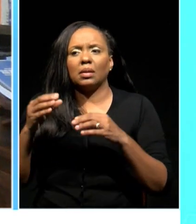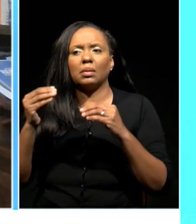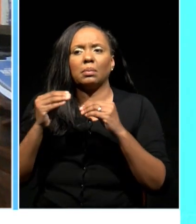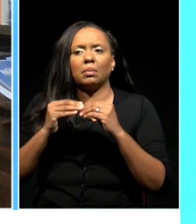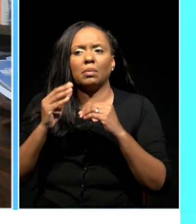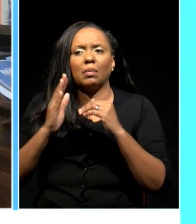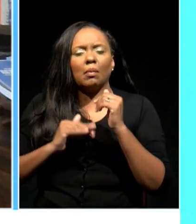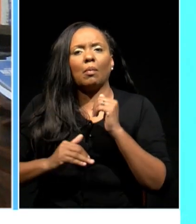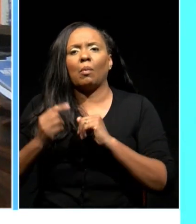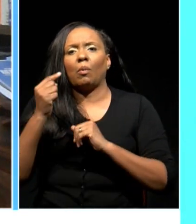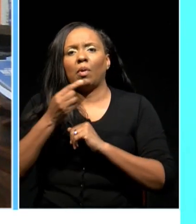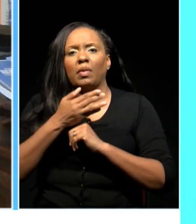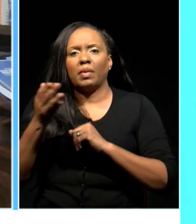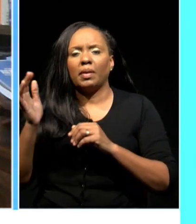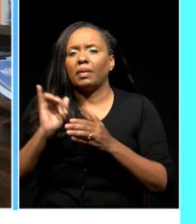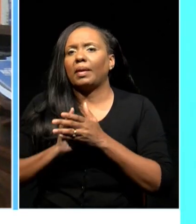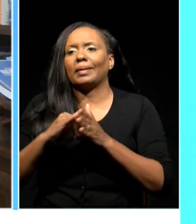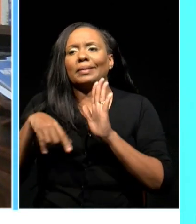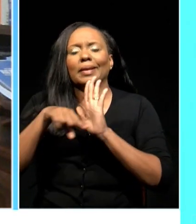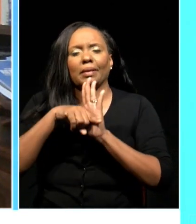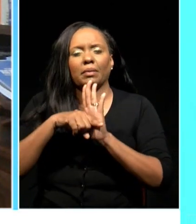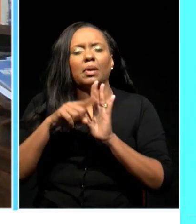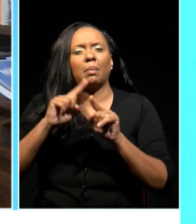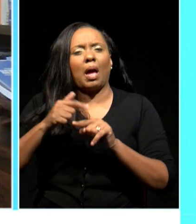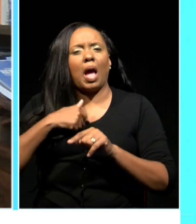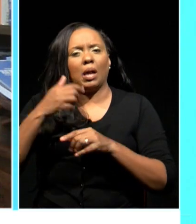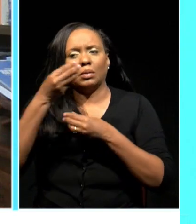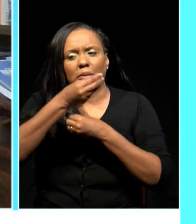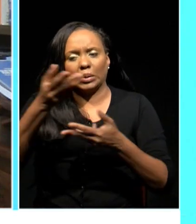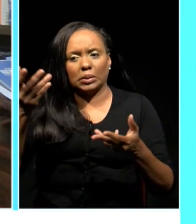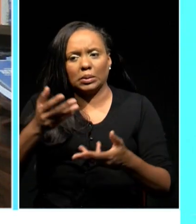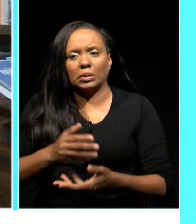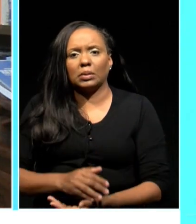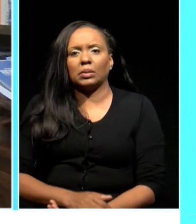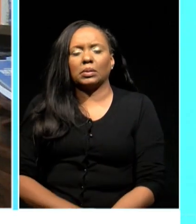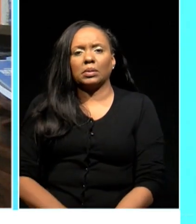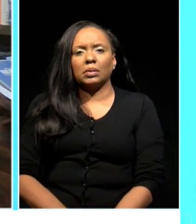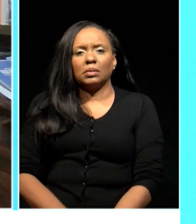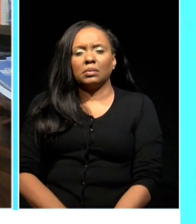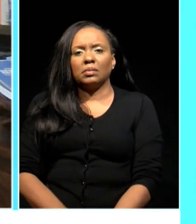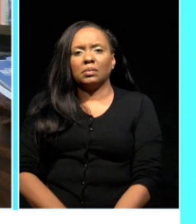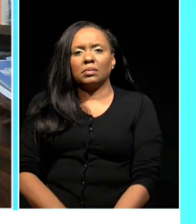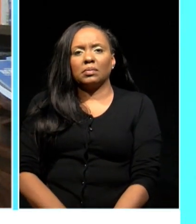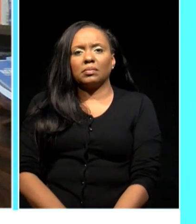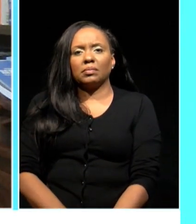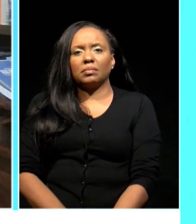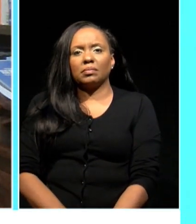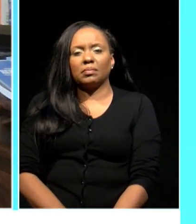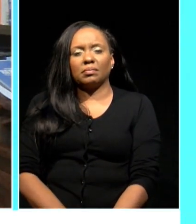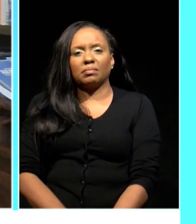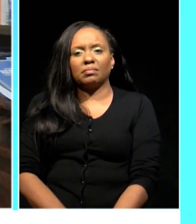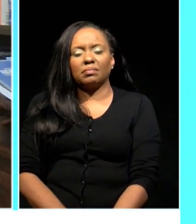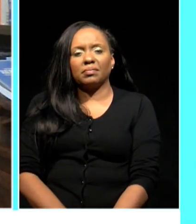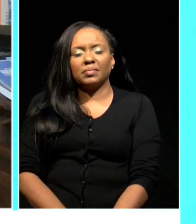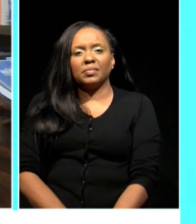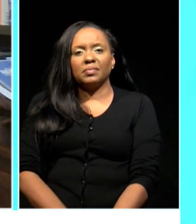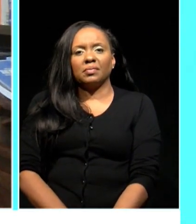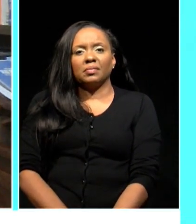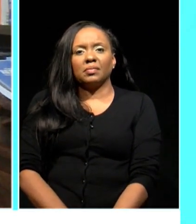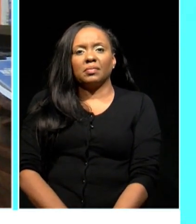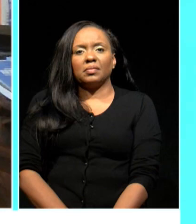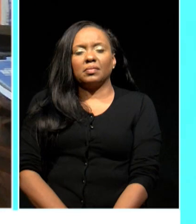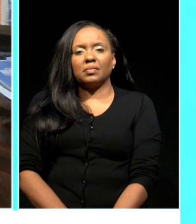I'll just indicate what I think are important. One has to do with the fact that the DLP's sort